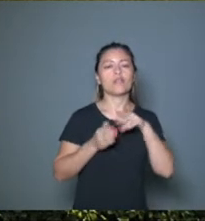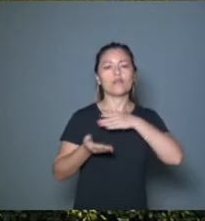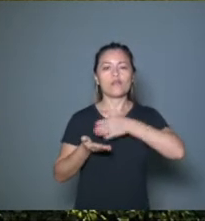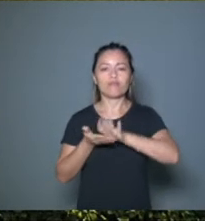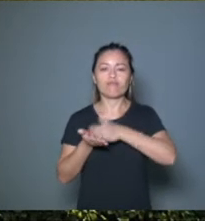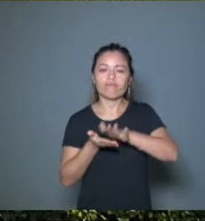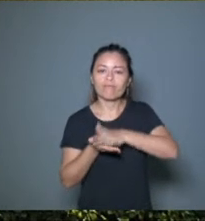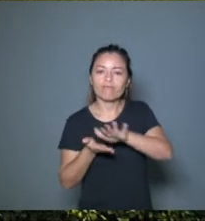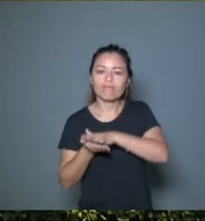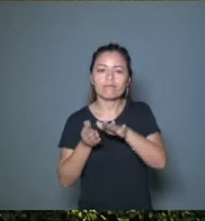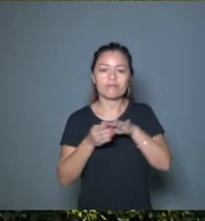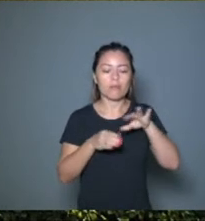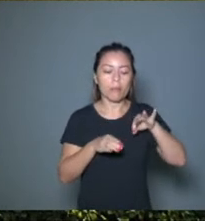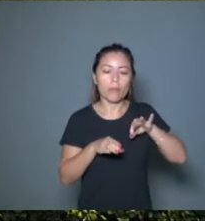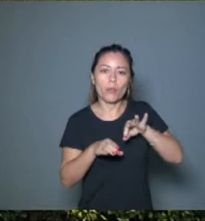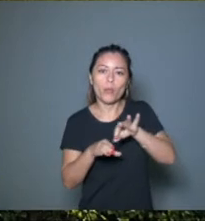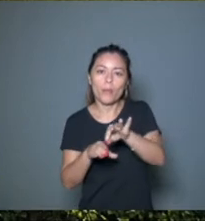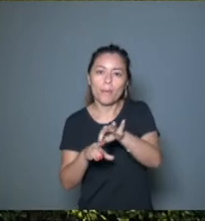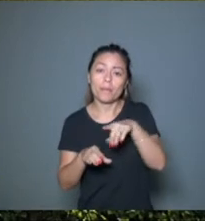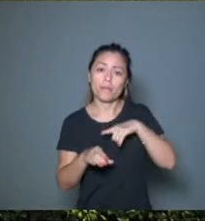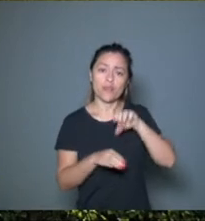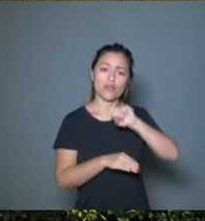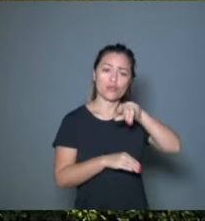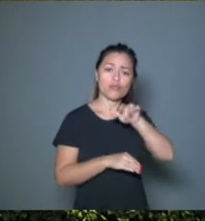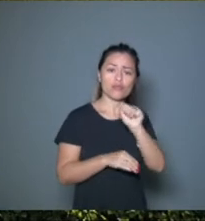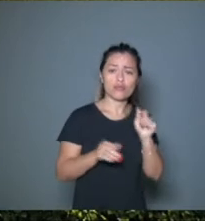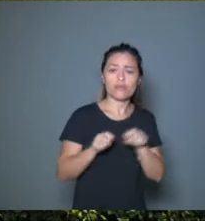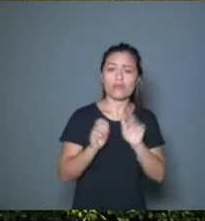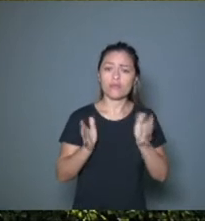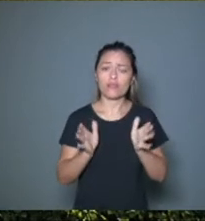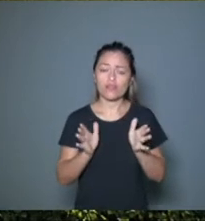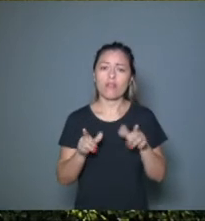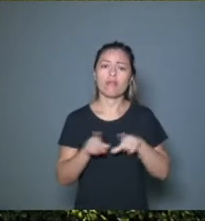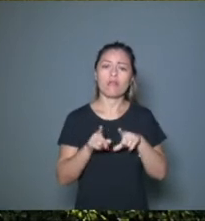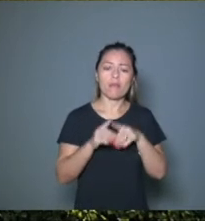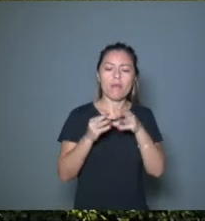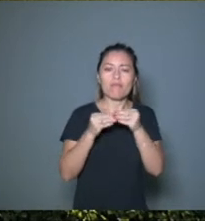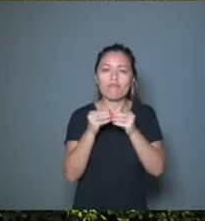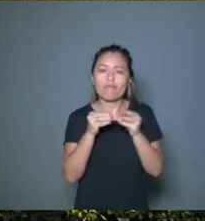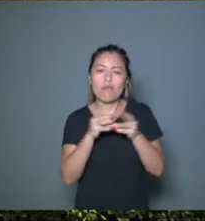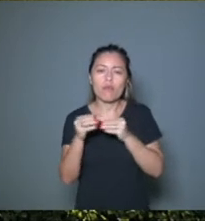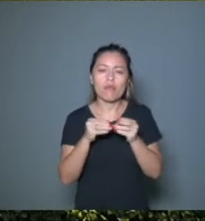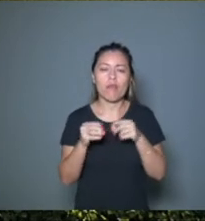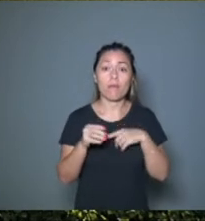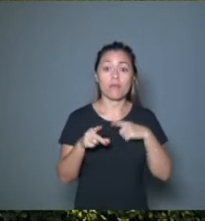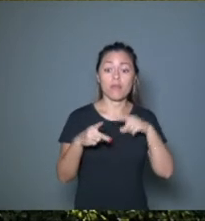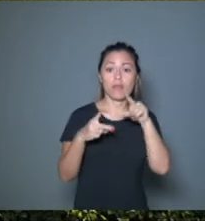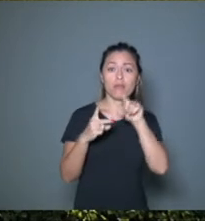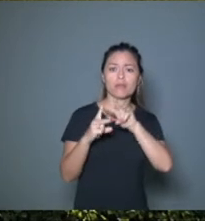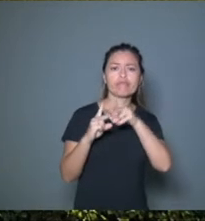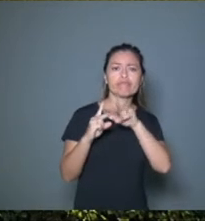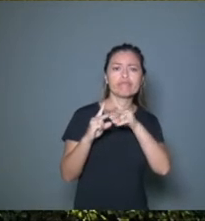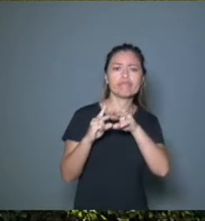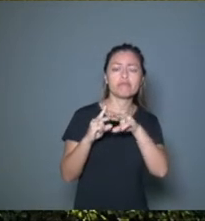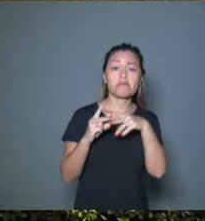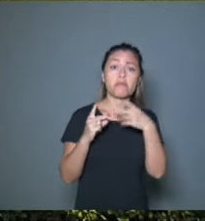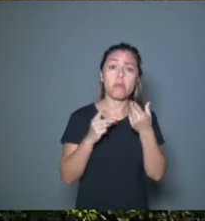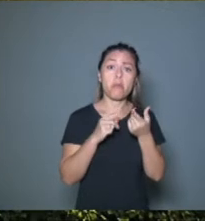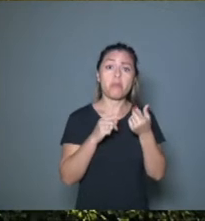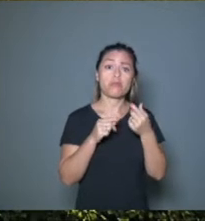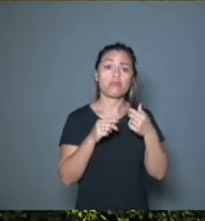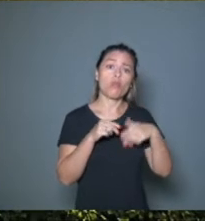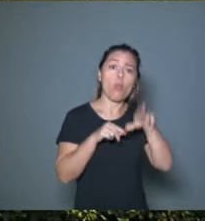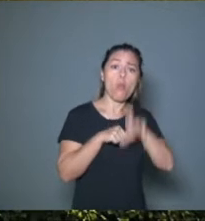is the seed production project. We produce soybean grains, we produce cotton seeds, and we have two